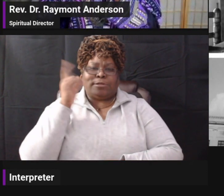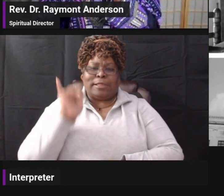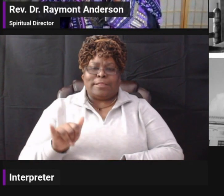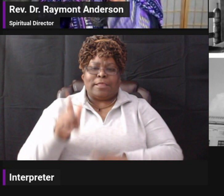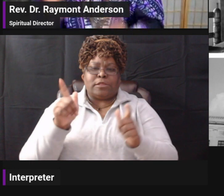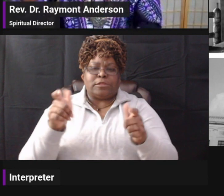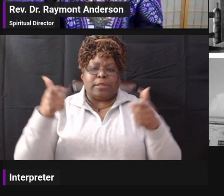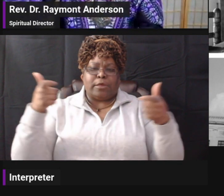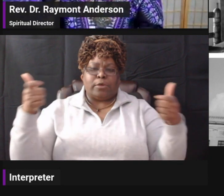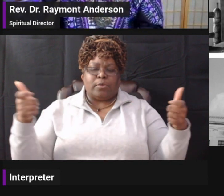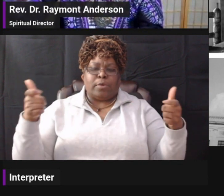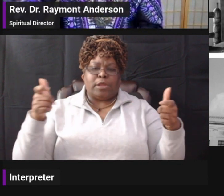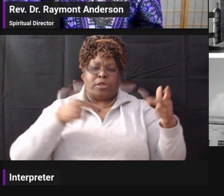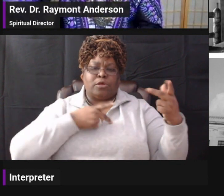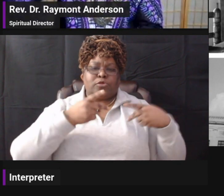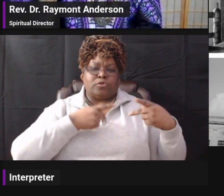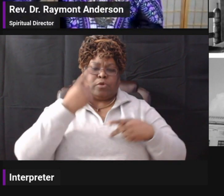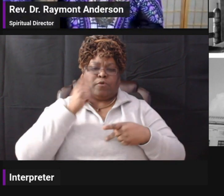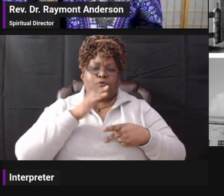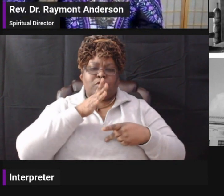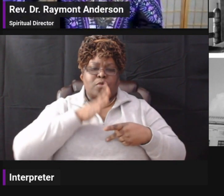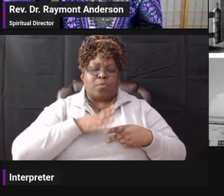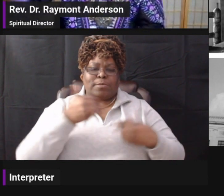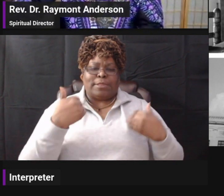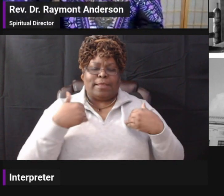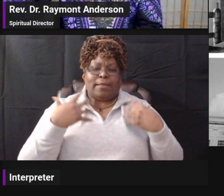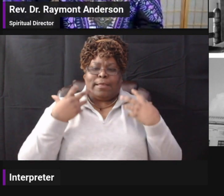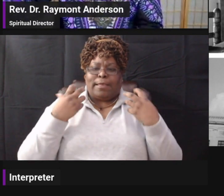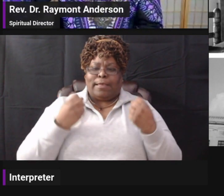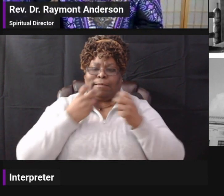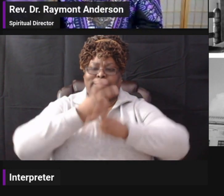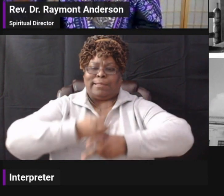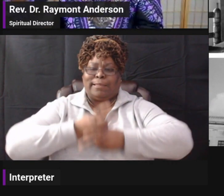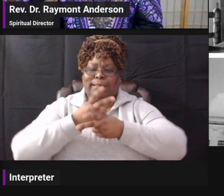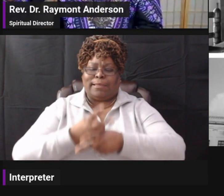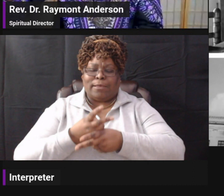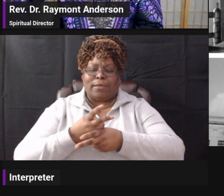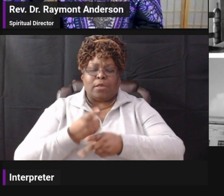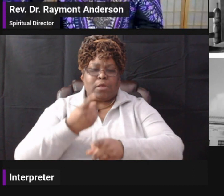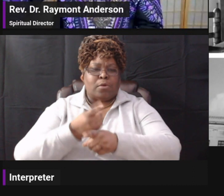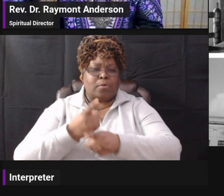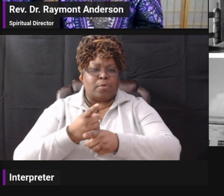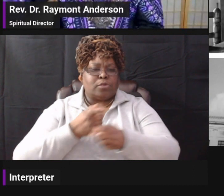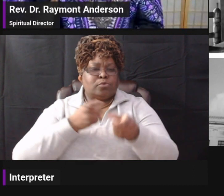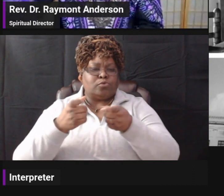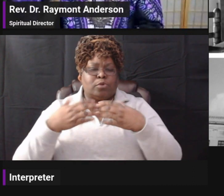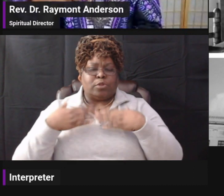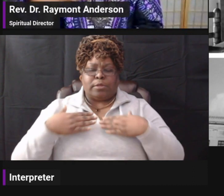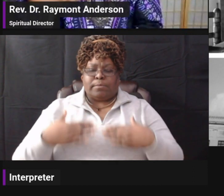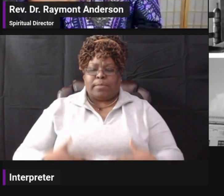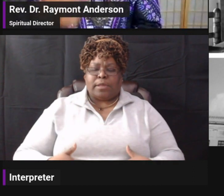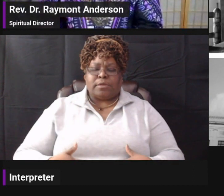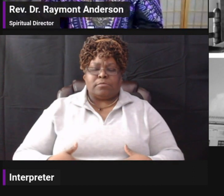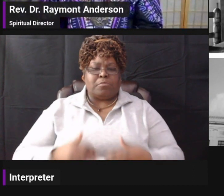How do we understand that that is a greater concern for them to have health care, a right to